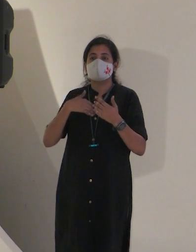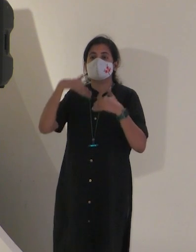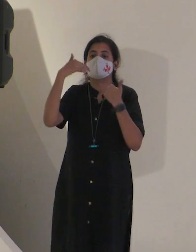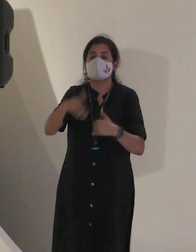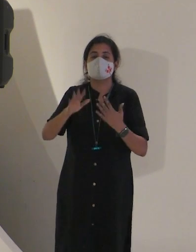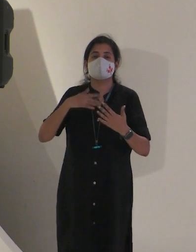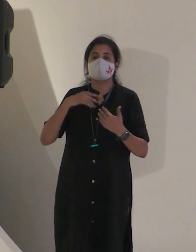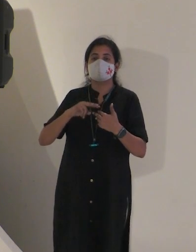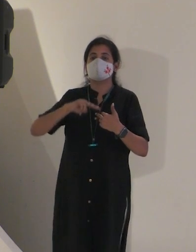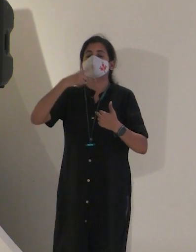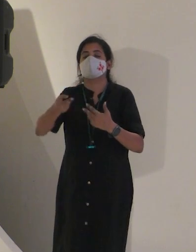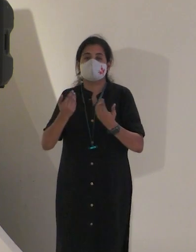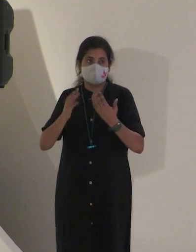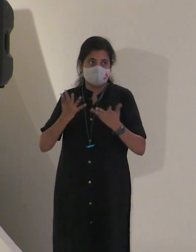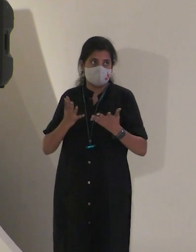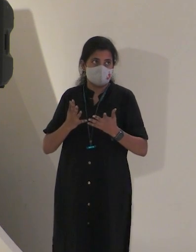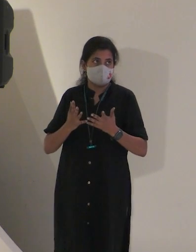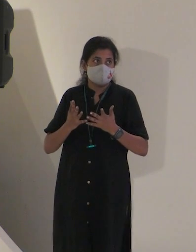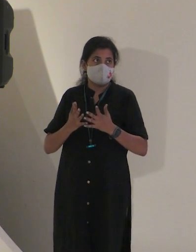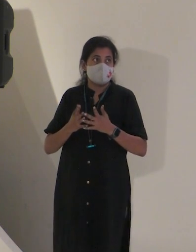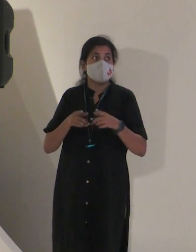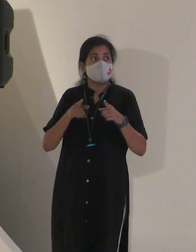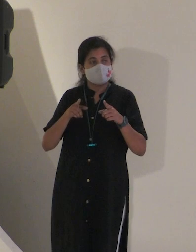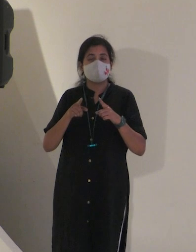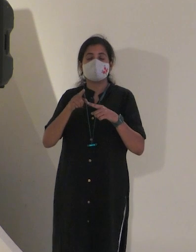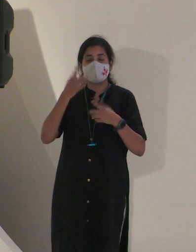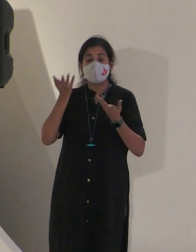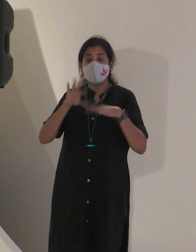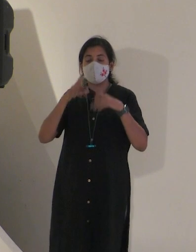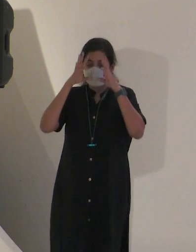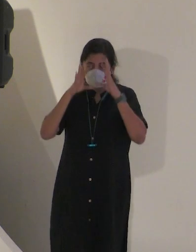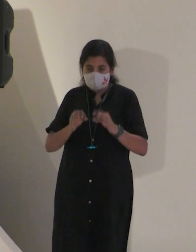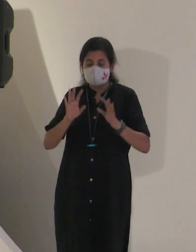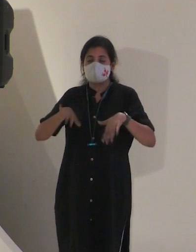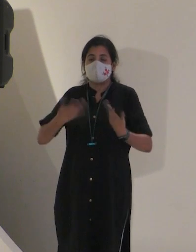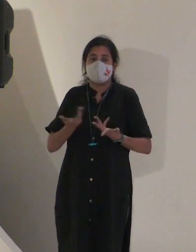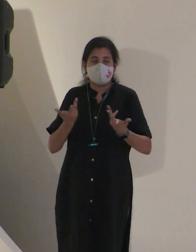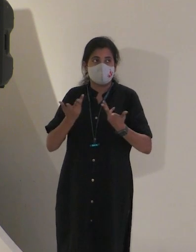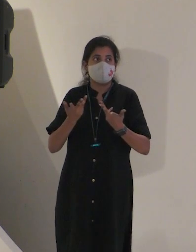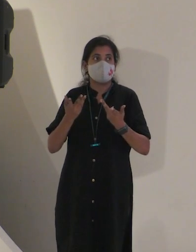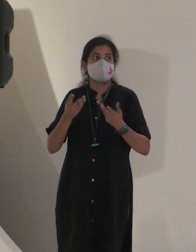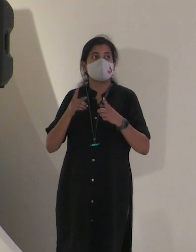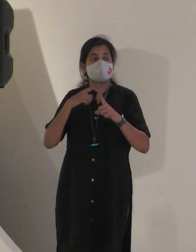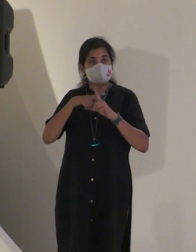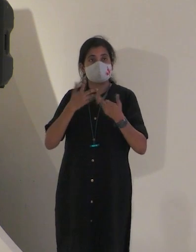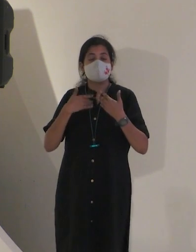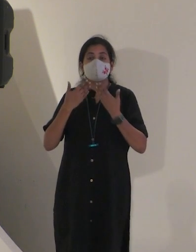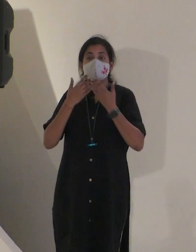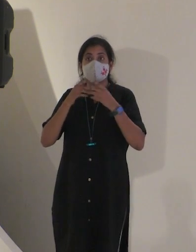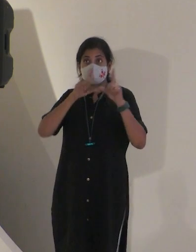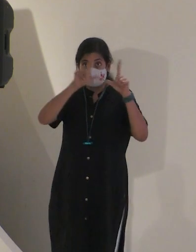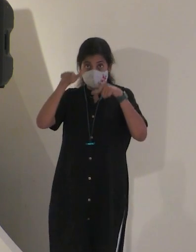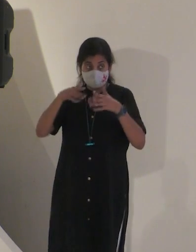point in time that we took a decision to actually open up the museum as well